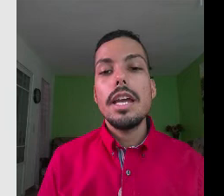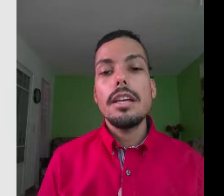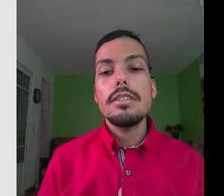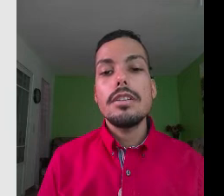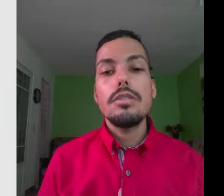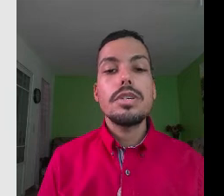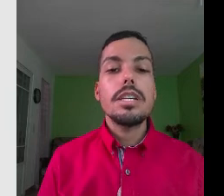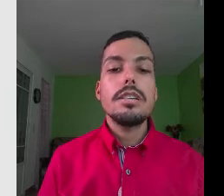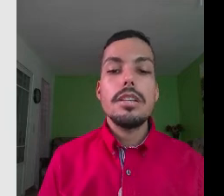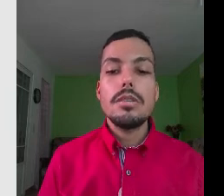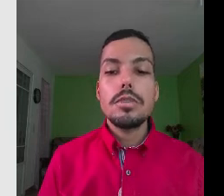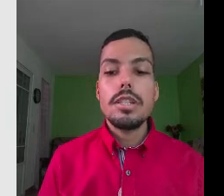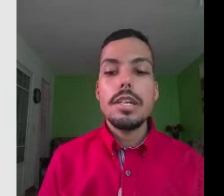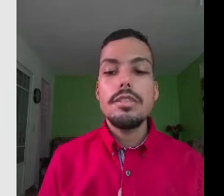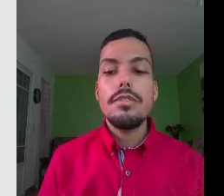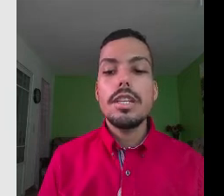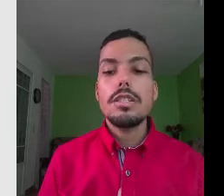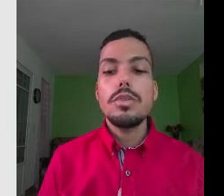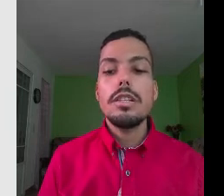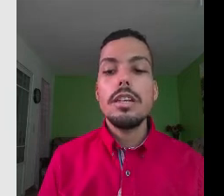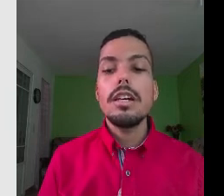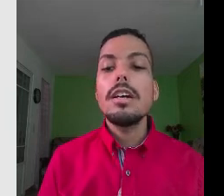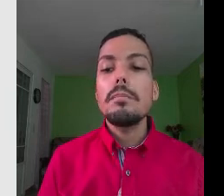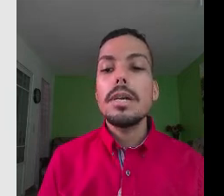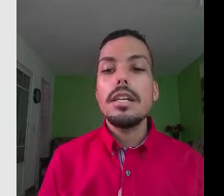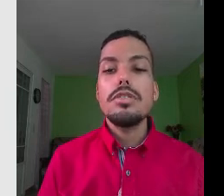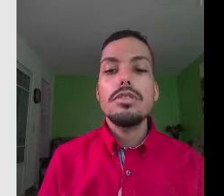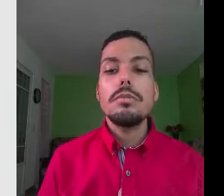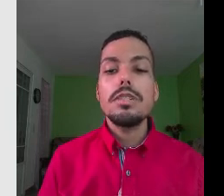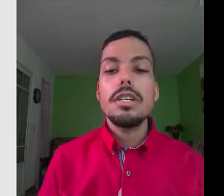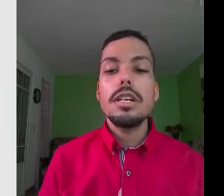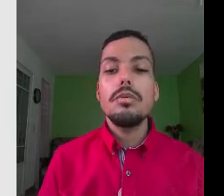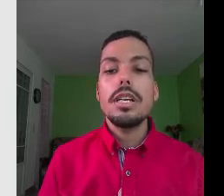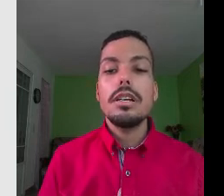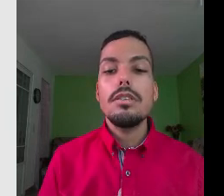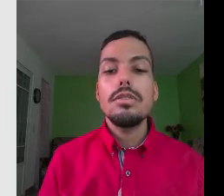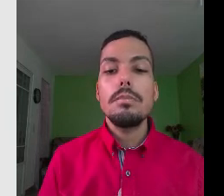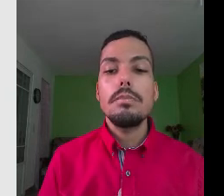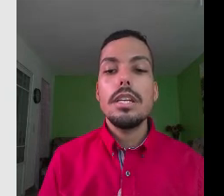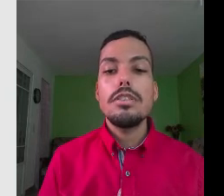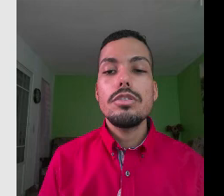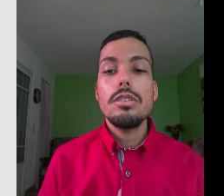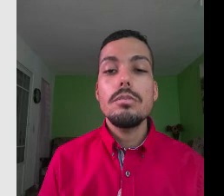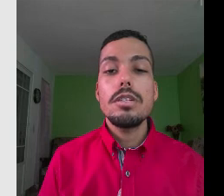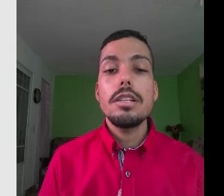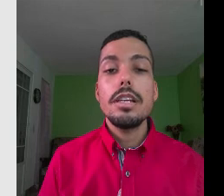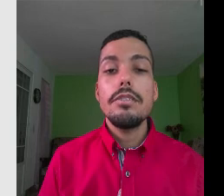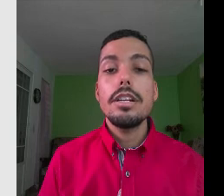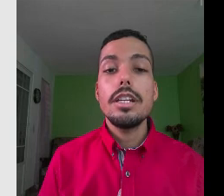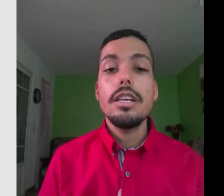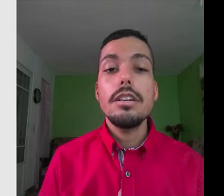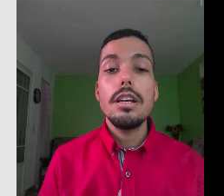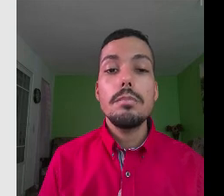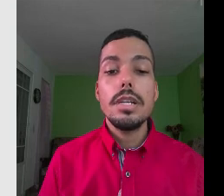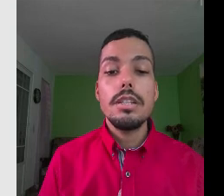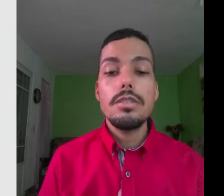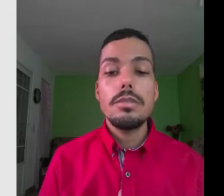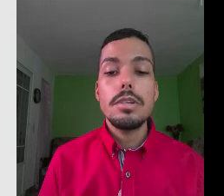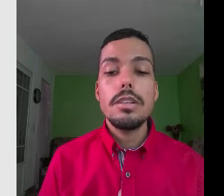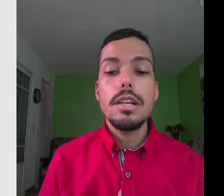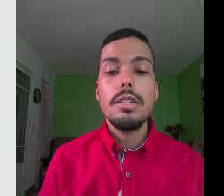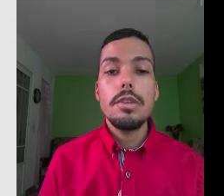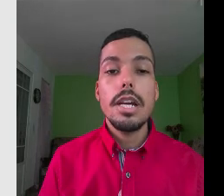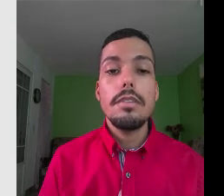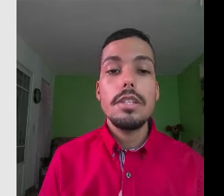the letter X in lowercase and uppercase, you finish with the page number 10, and we can go to the page number 11. And here at